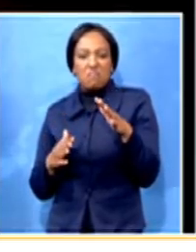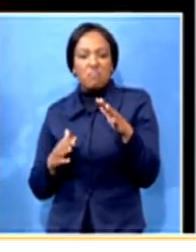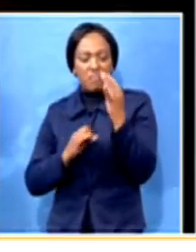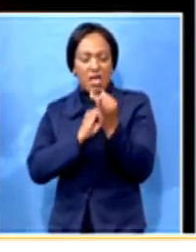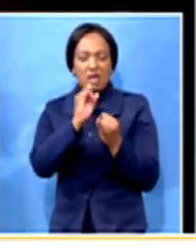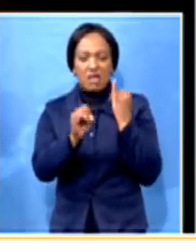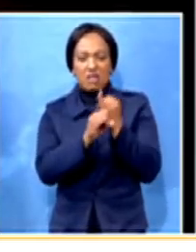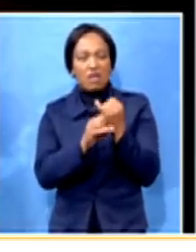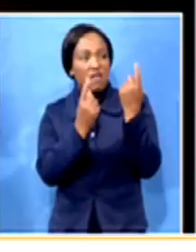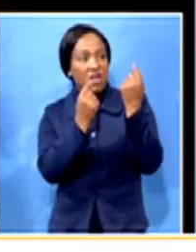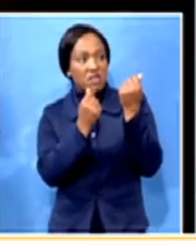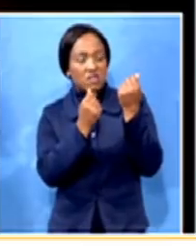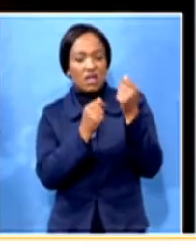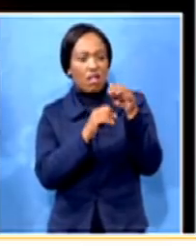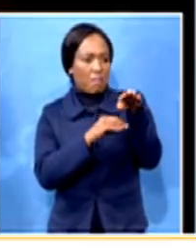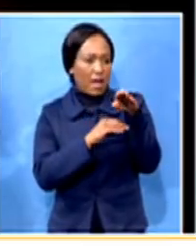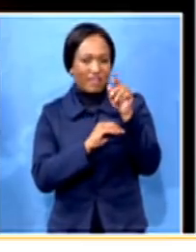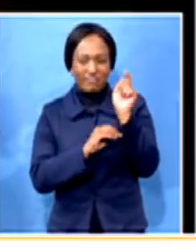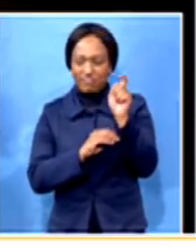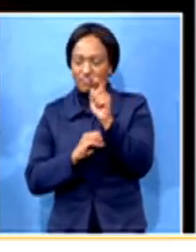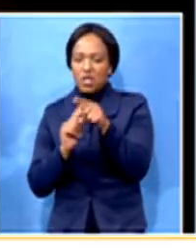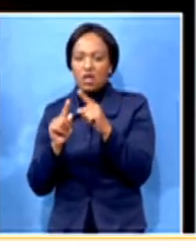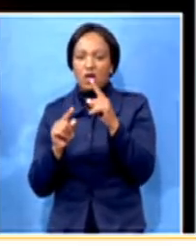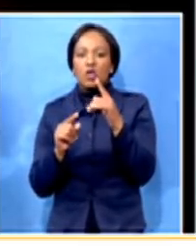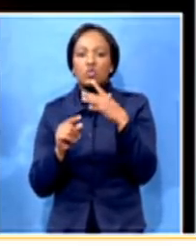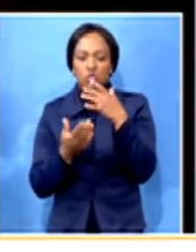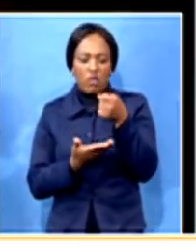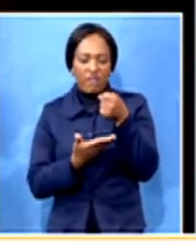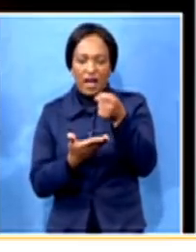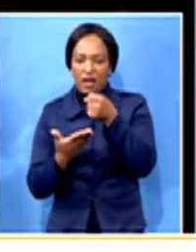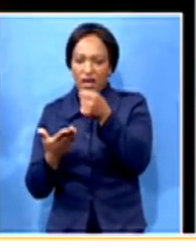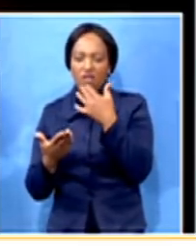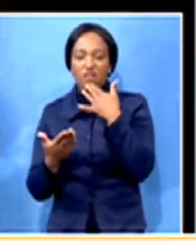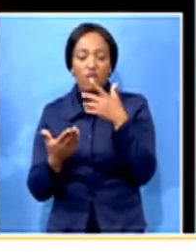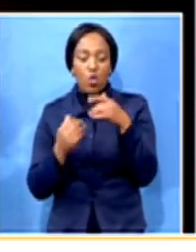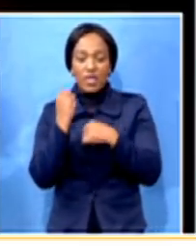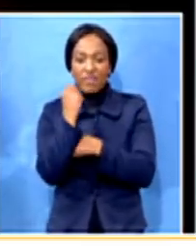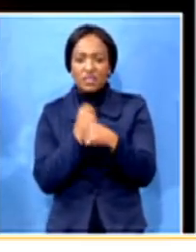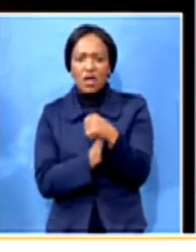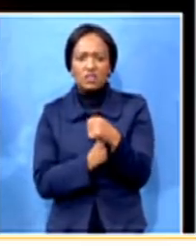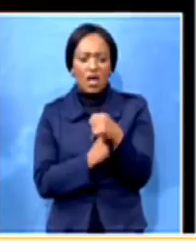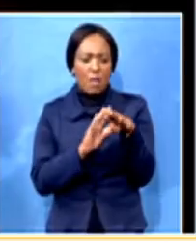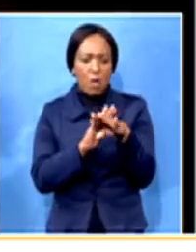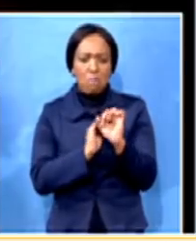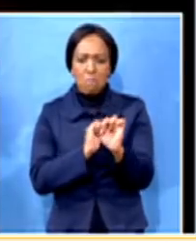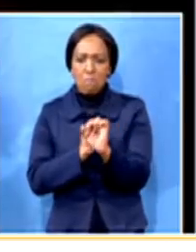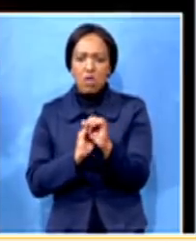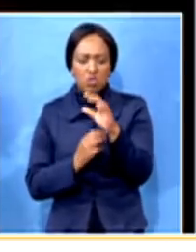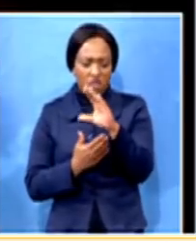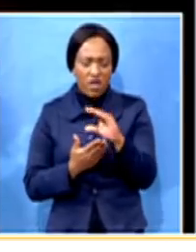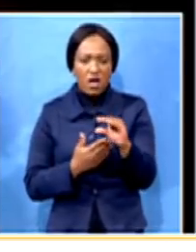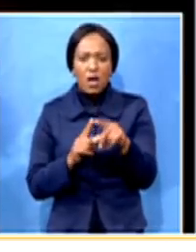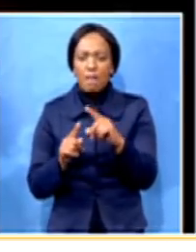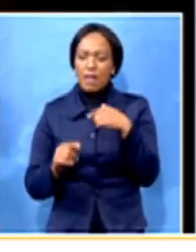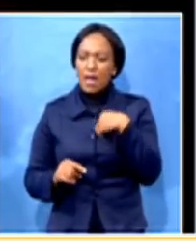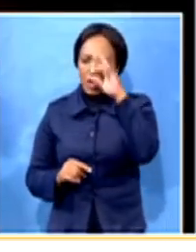international finance institutions to fund some of these infrastructure development programs. But, and I was reminding him